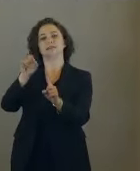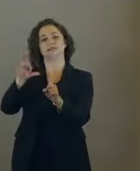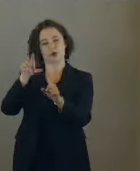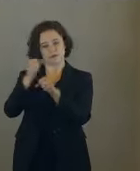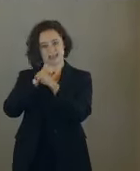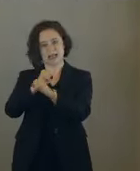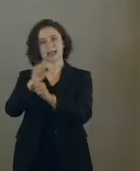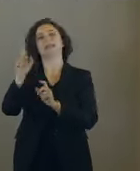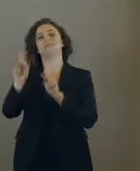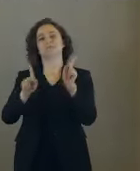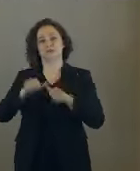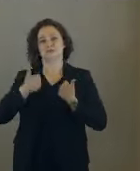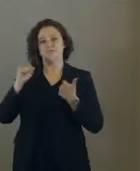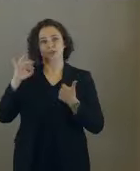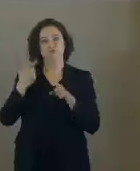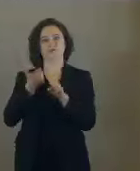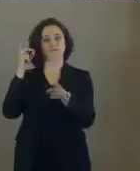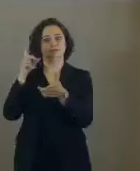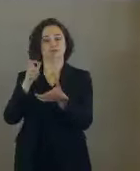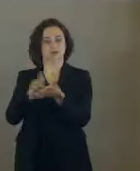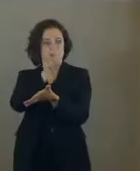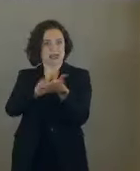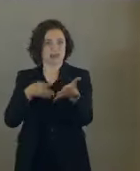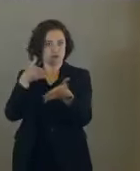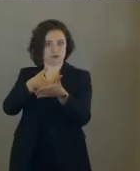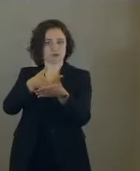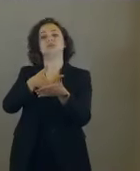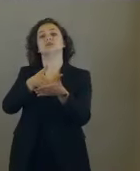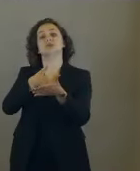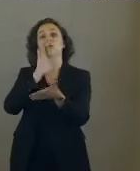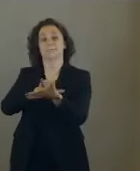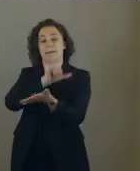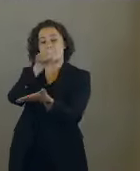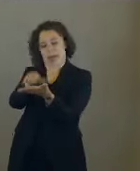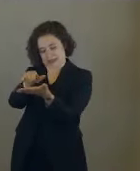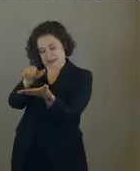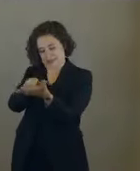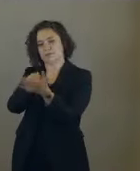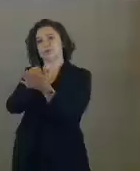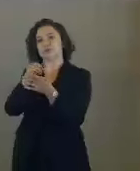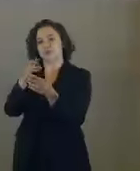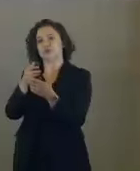from acts of discrimination. And whereas it would be impossible to secure the equal